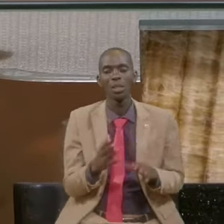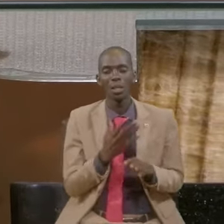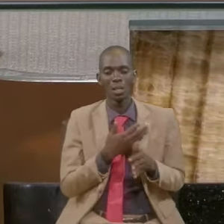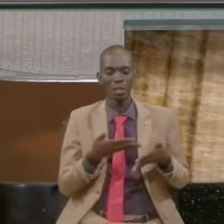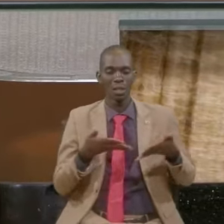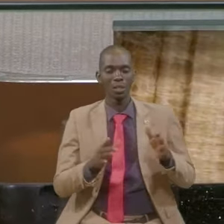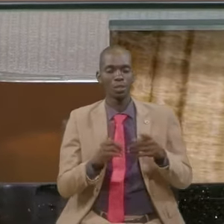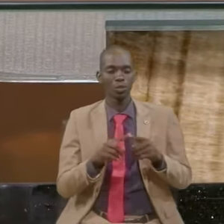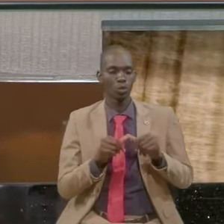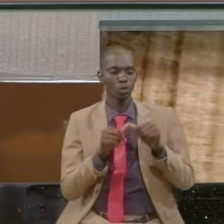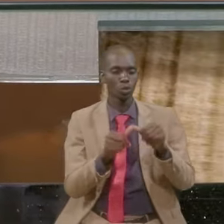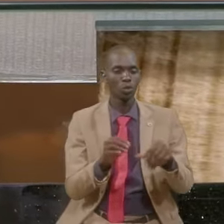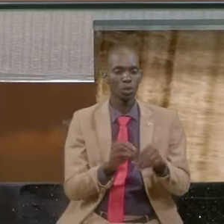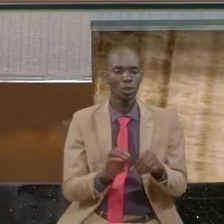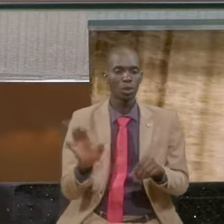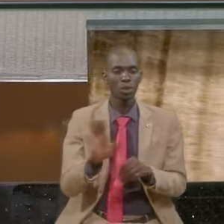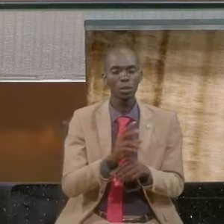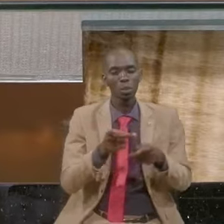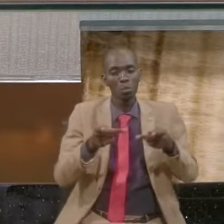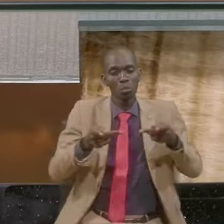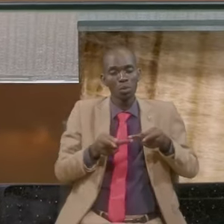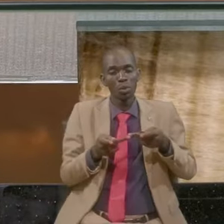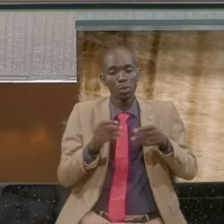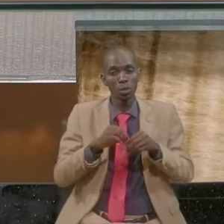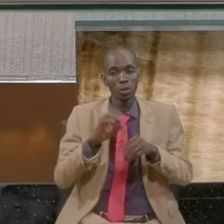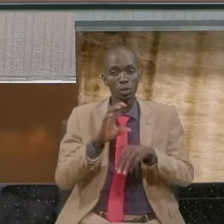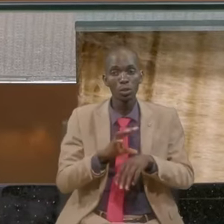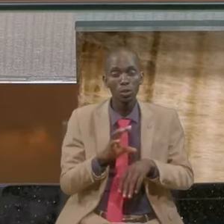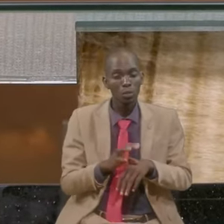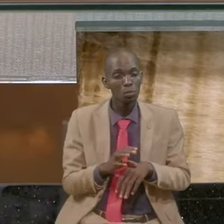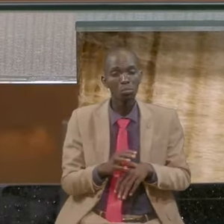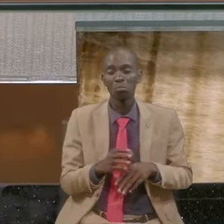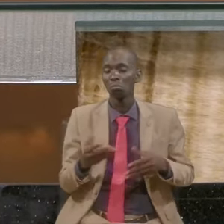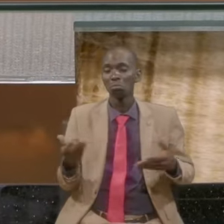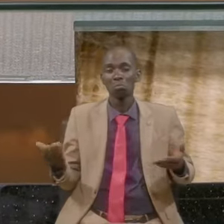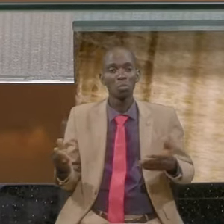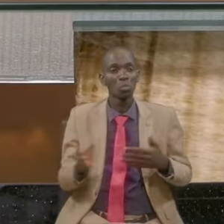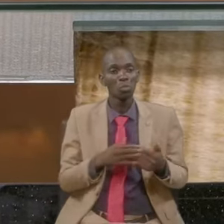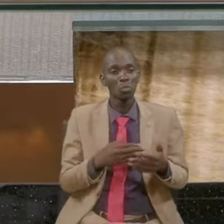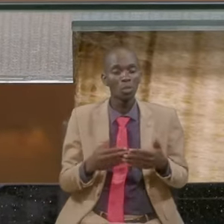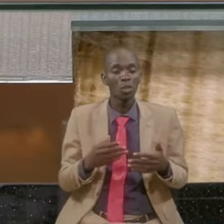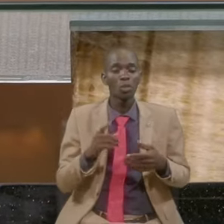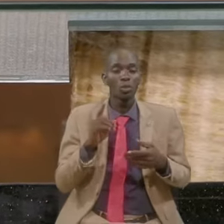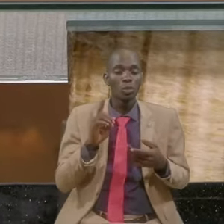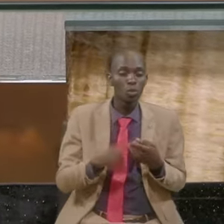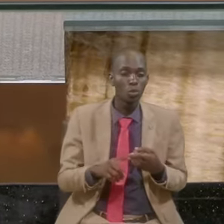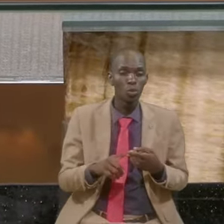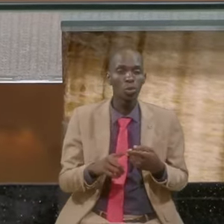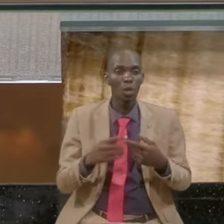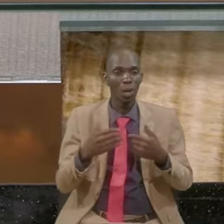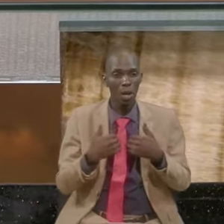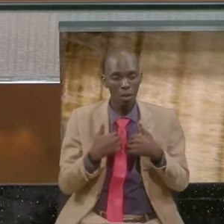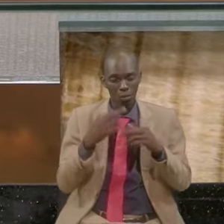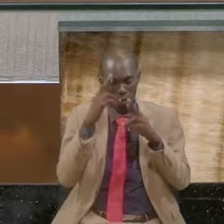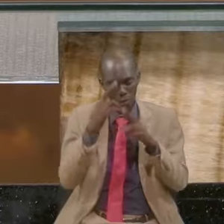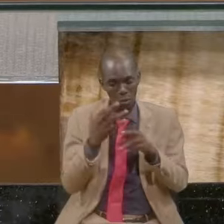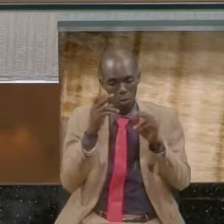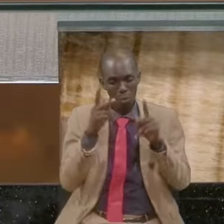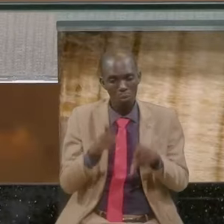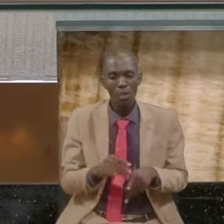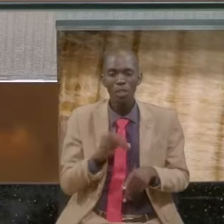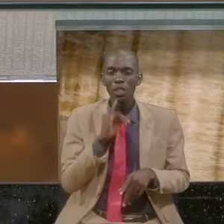know, friend, to have respect of persons is not good. For a piece